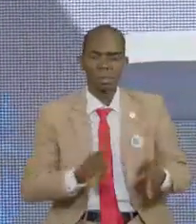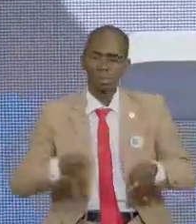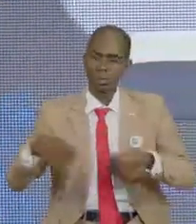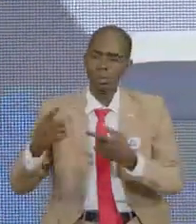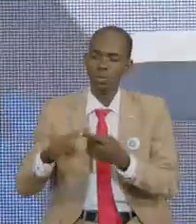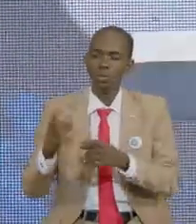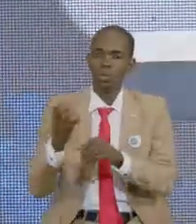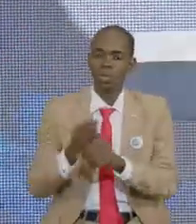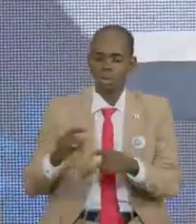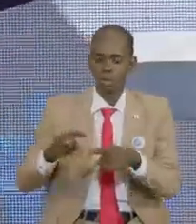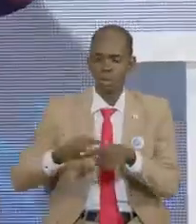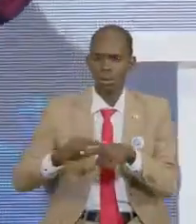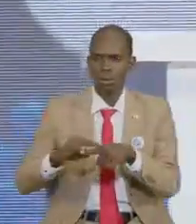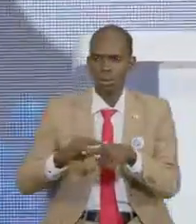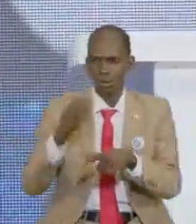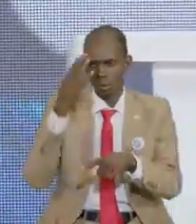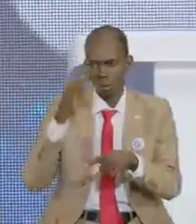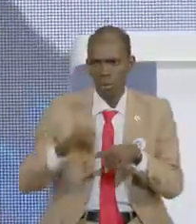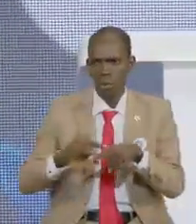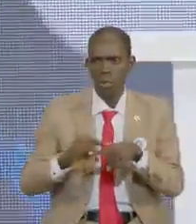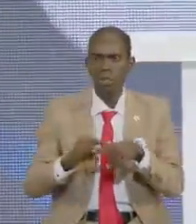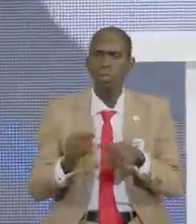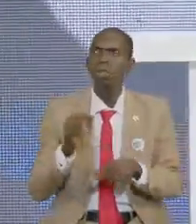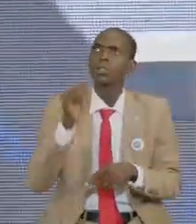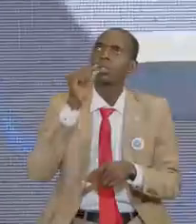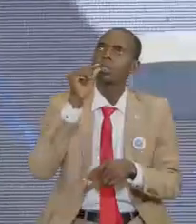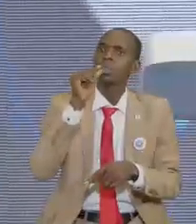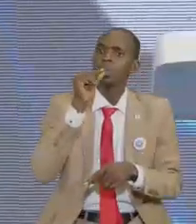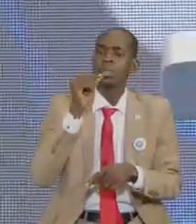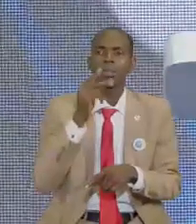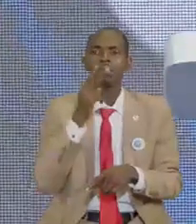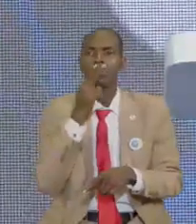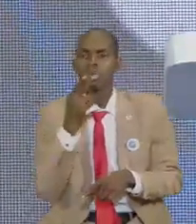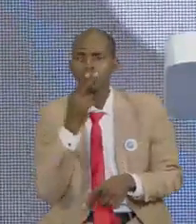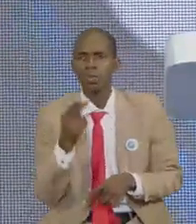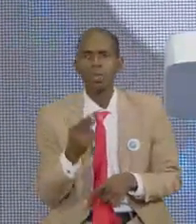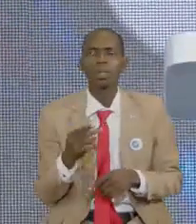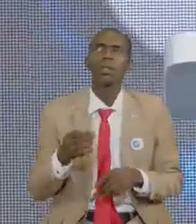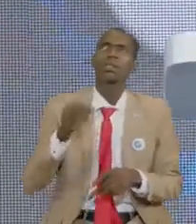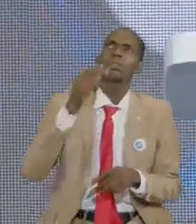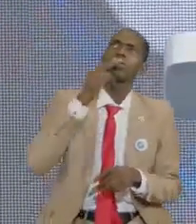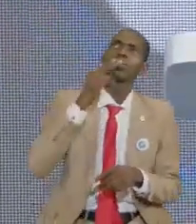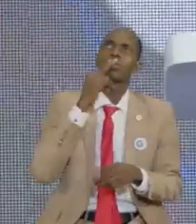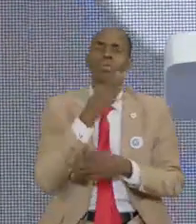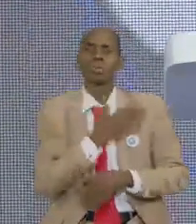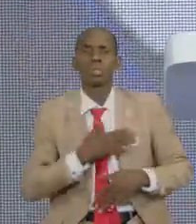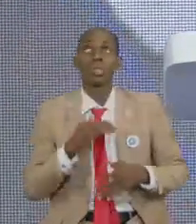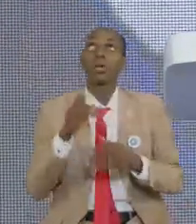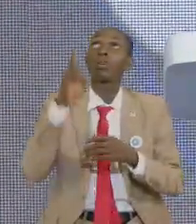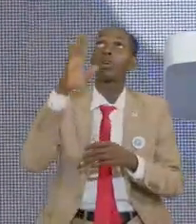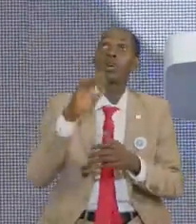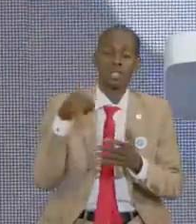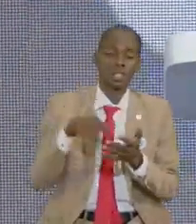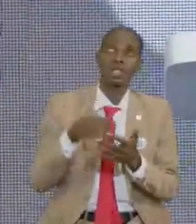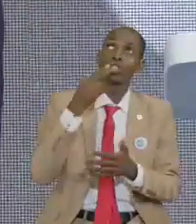smoke. Can I take that weed? Can I take that marijuana and say, Lord, this is for glory. I'm smoking